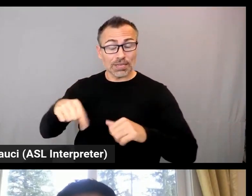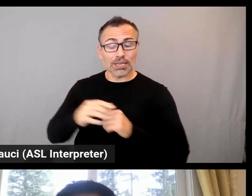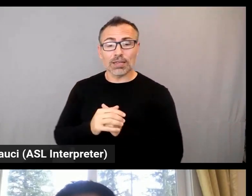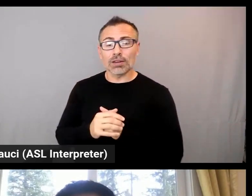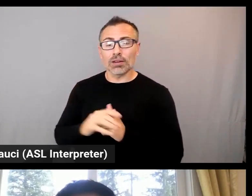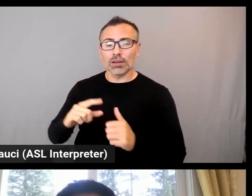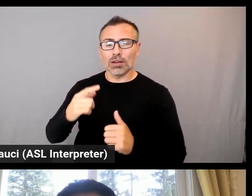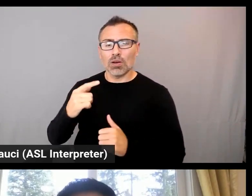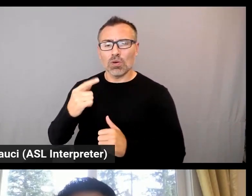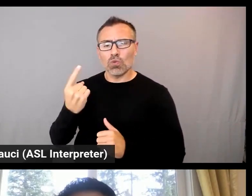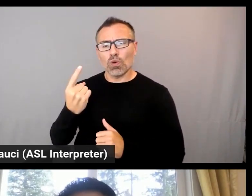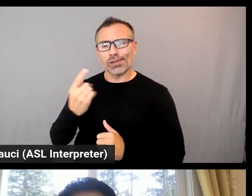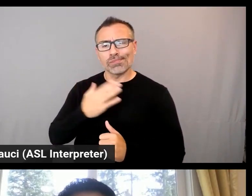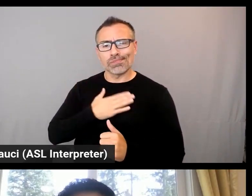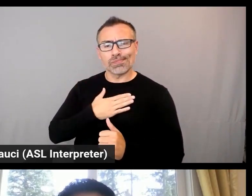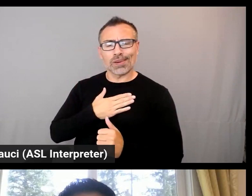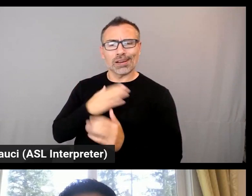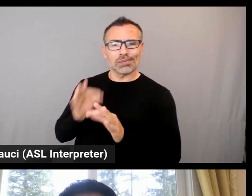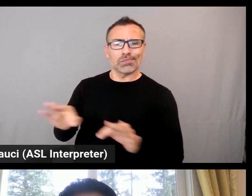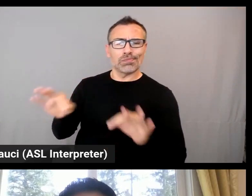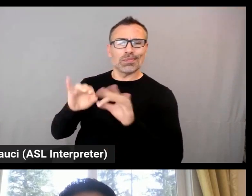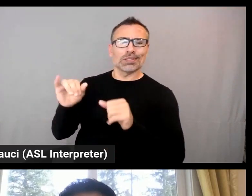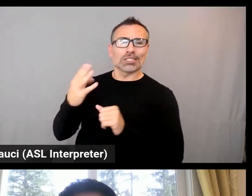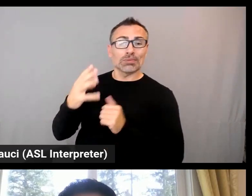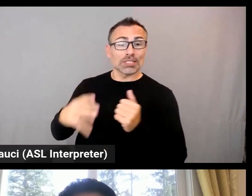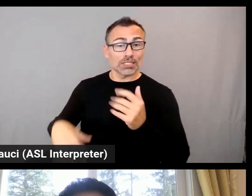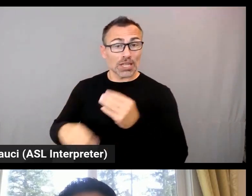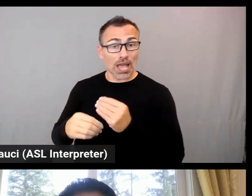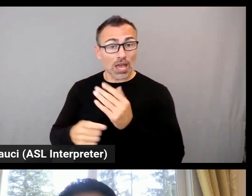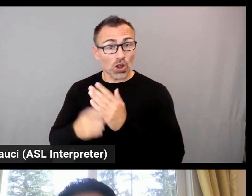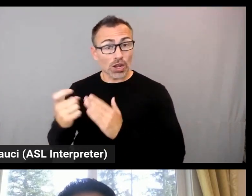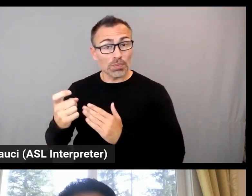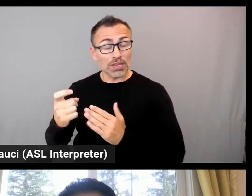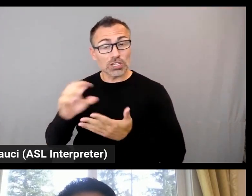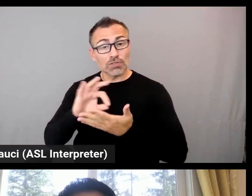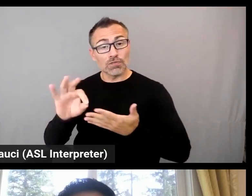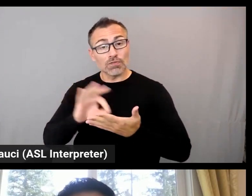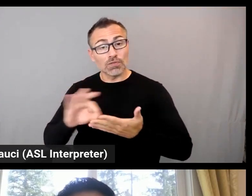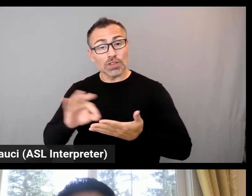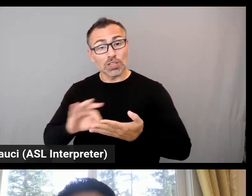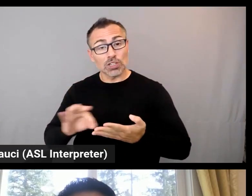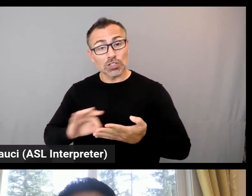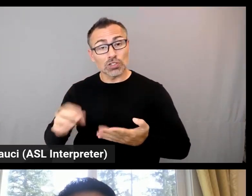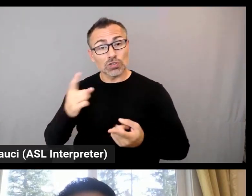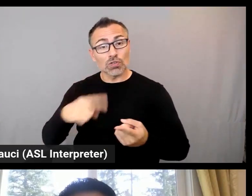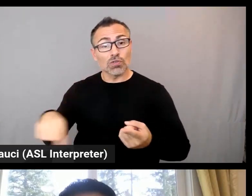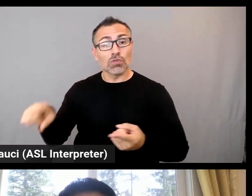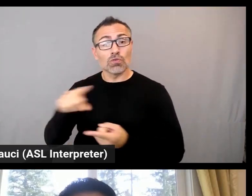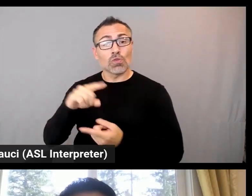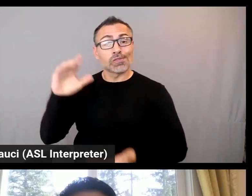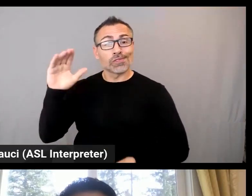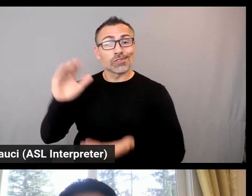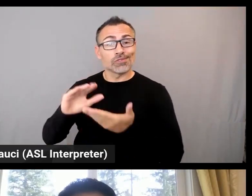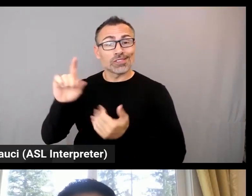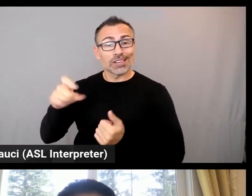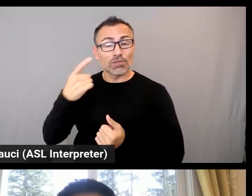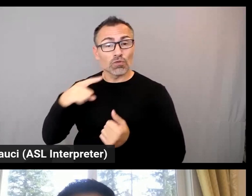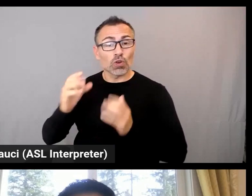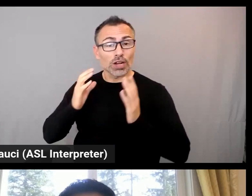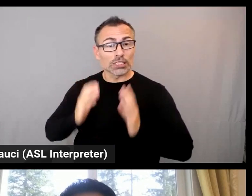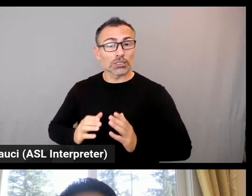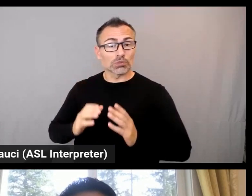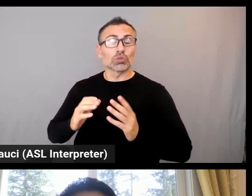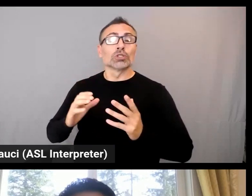my key jobs is to add automation features to further reduce the need for customers to do anything